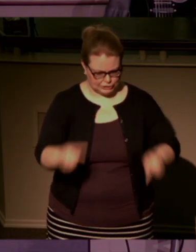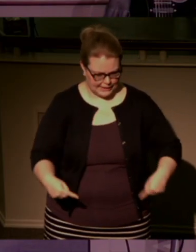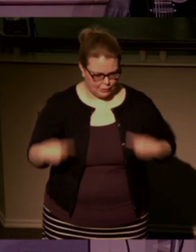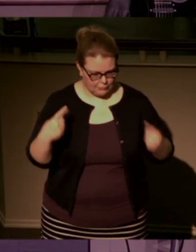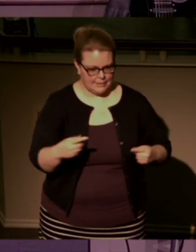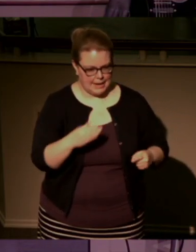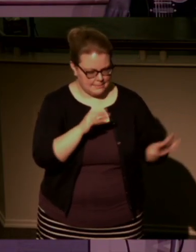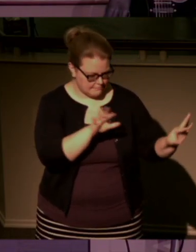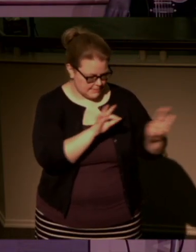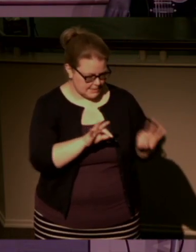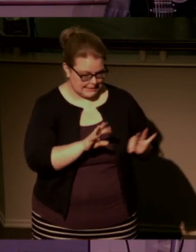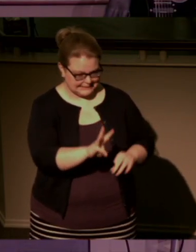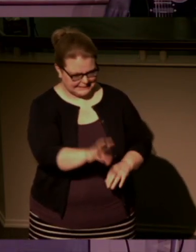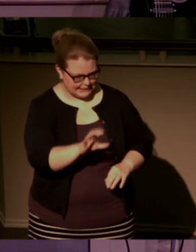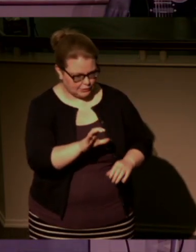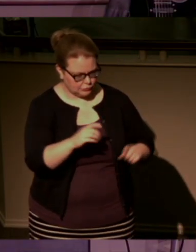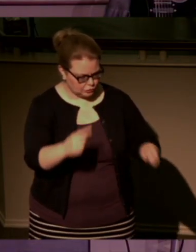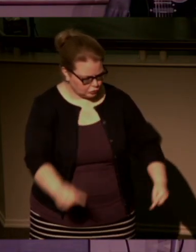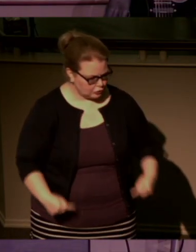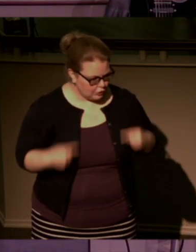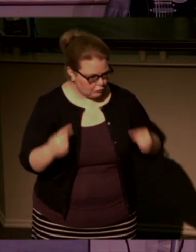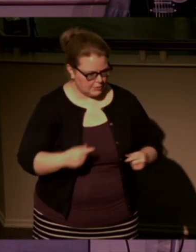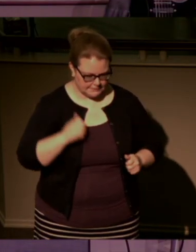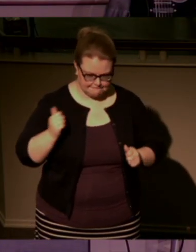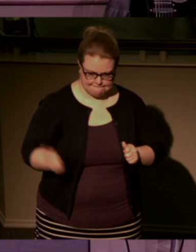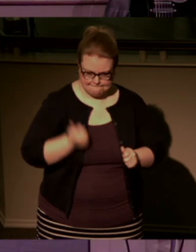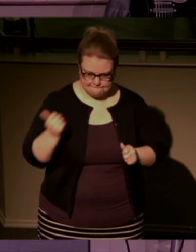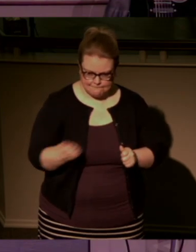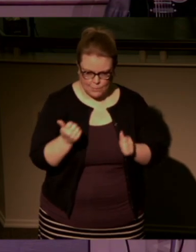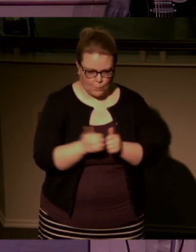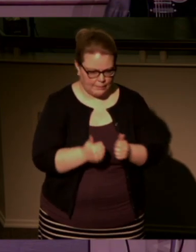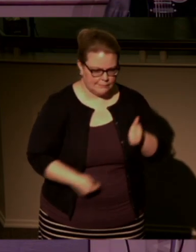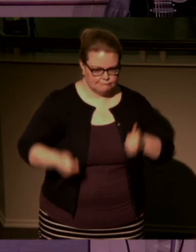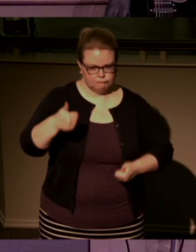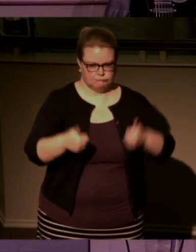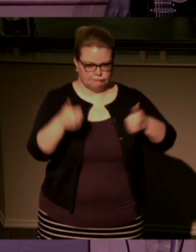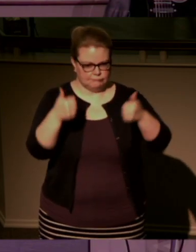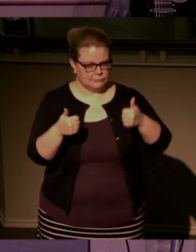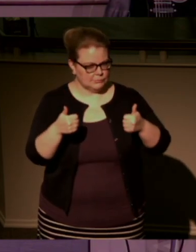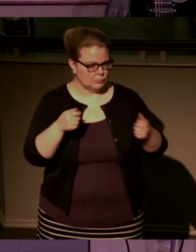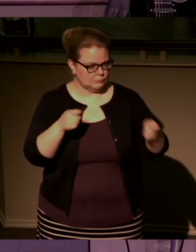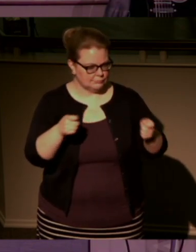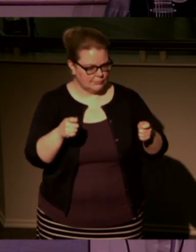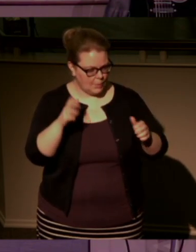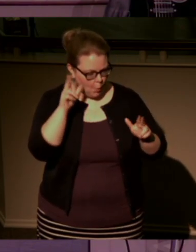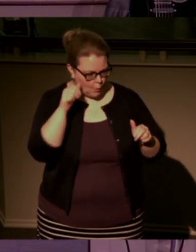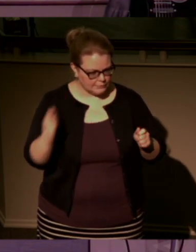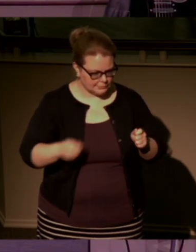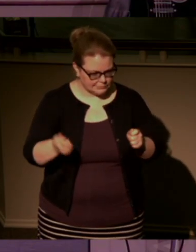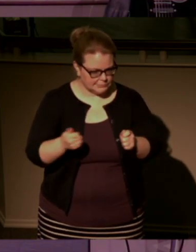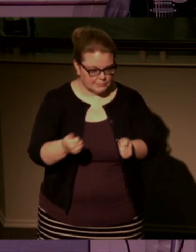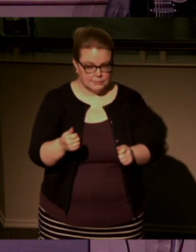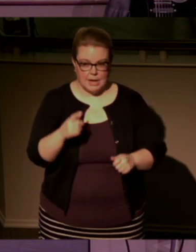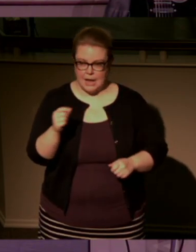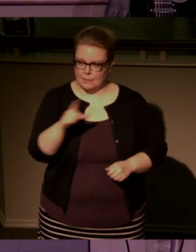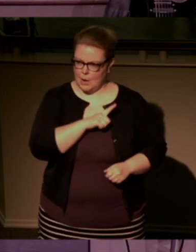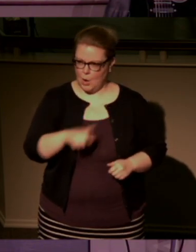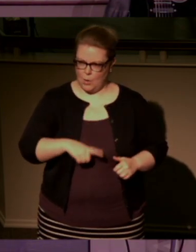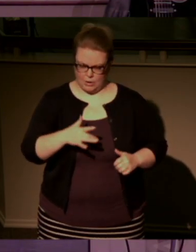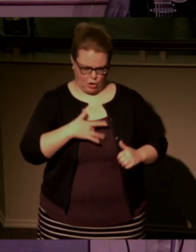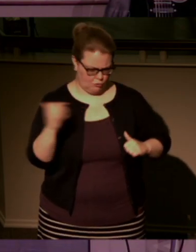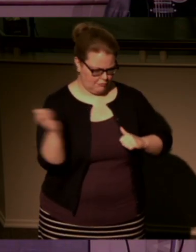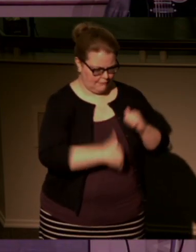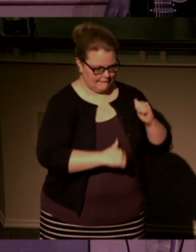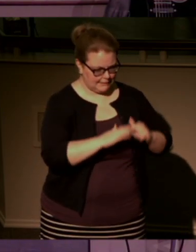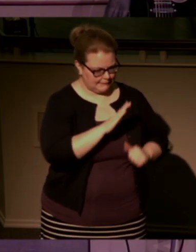600 chosen chariots and all the other chariots of Egypt with officers over all of them. And the Lord hardened the heart of Pharaoh, king